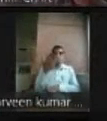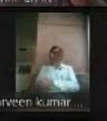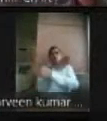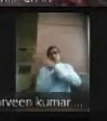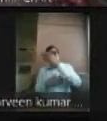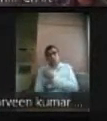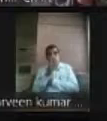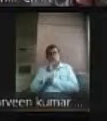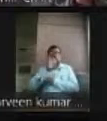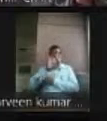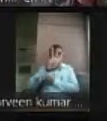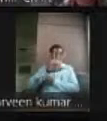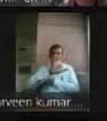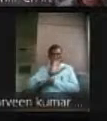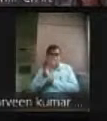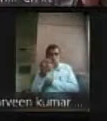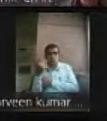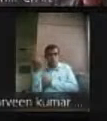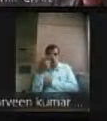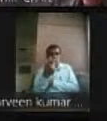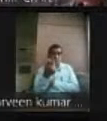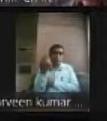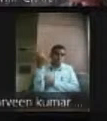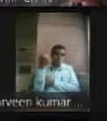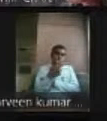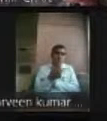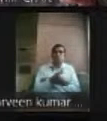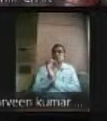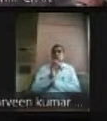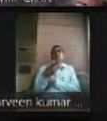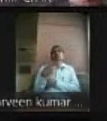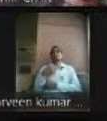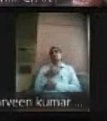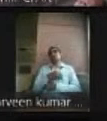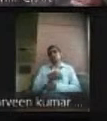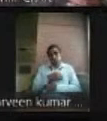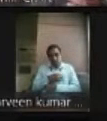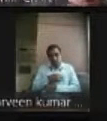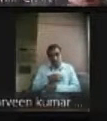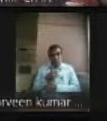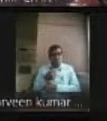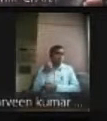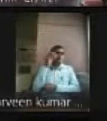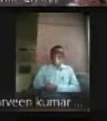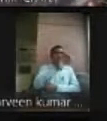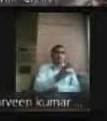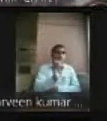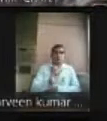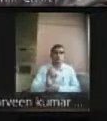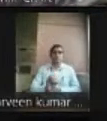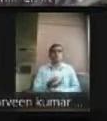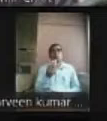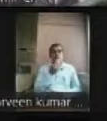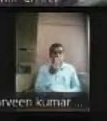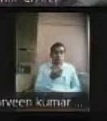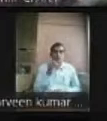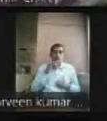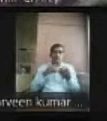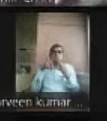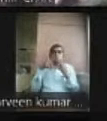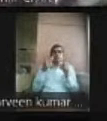that the people from the Divyang members, people with disabilities, shall have 1500 rupees